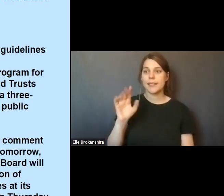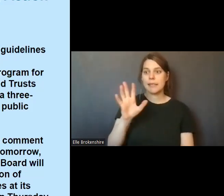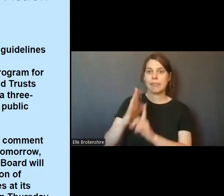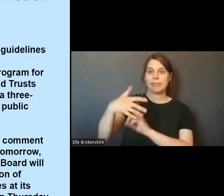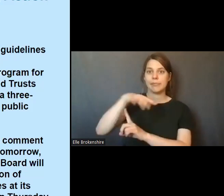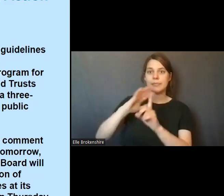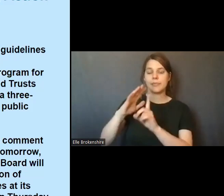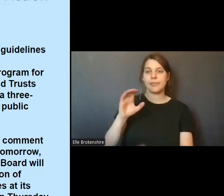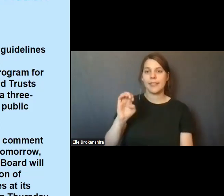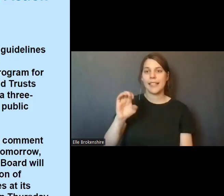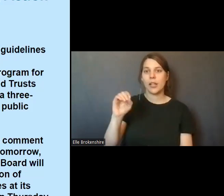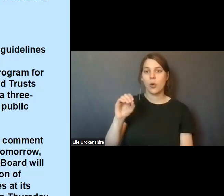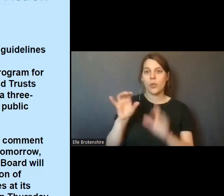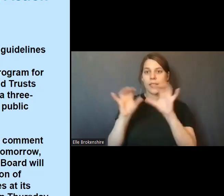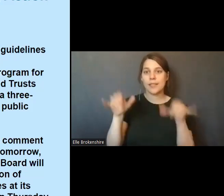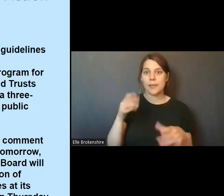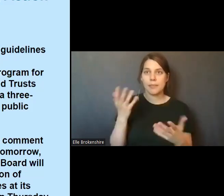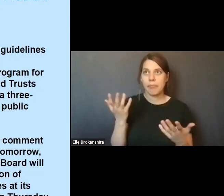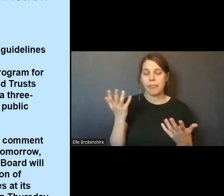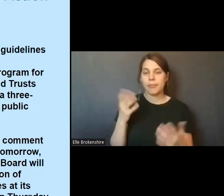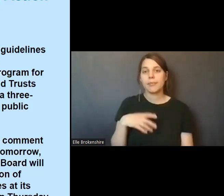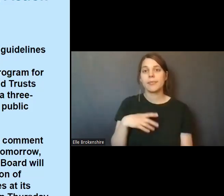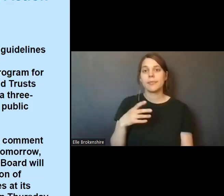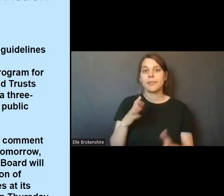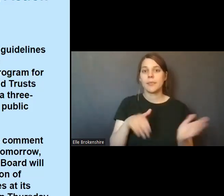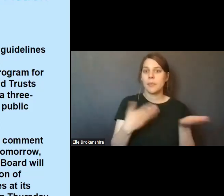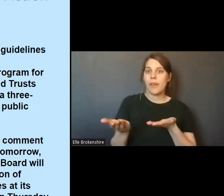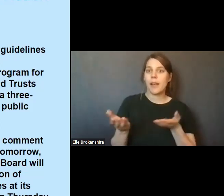you will, to bring a number of units online. So